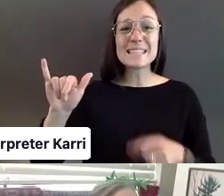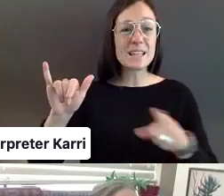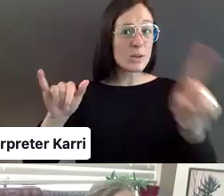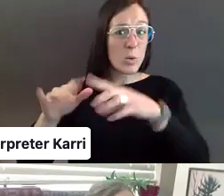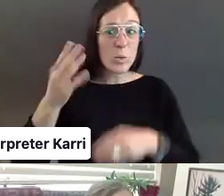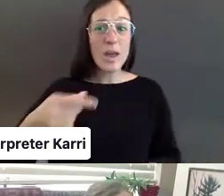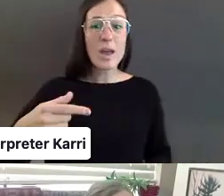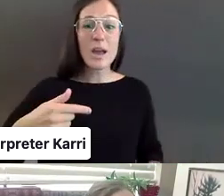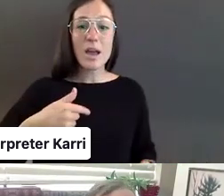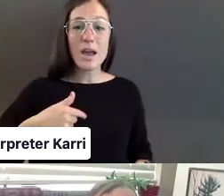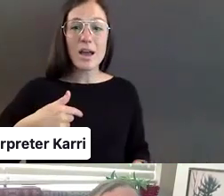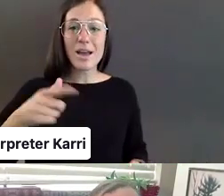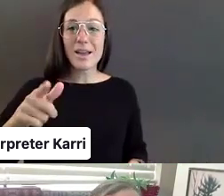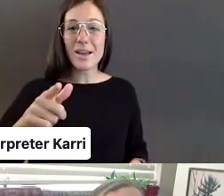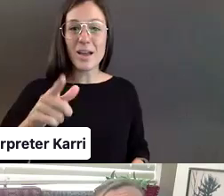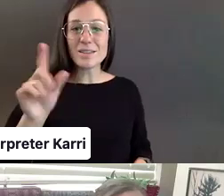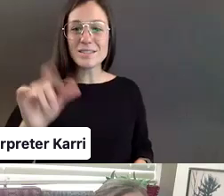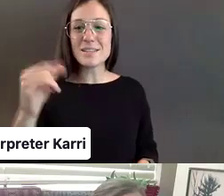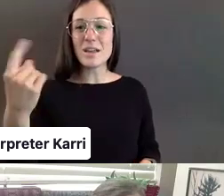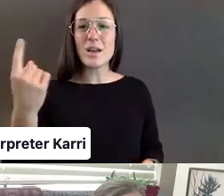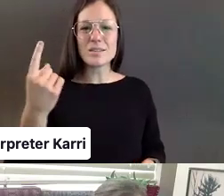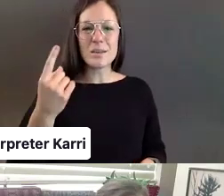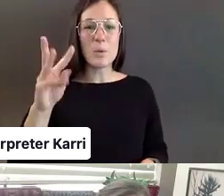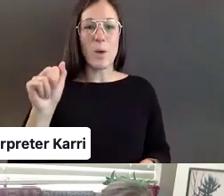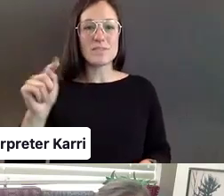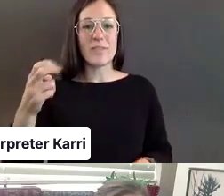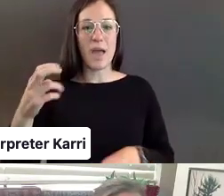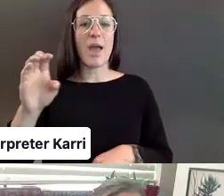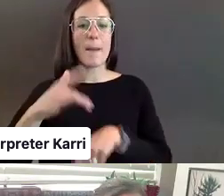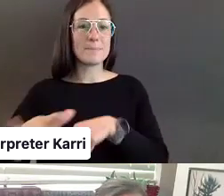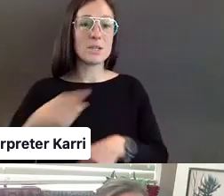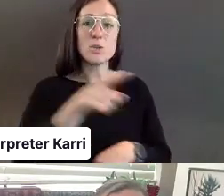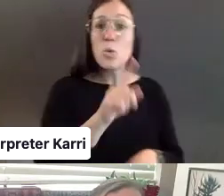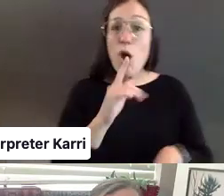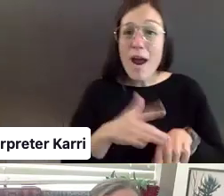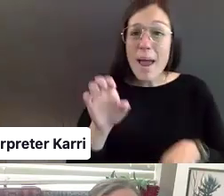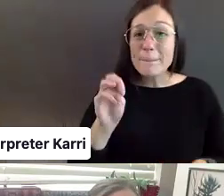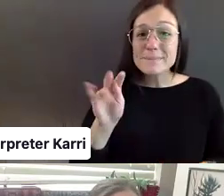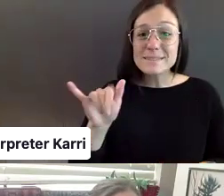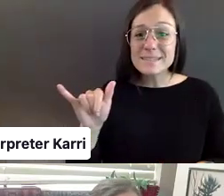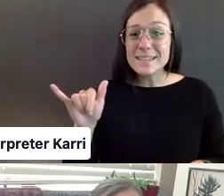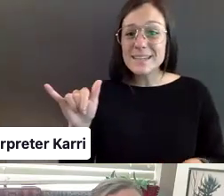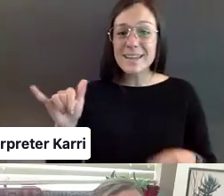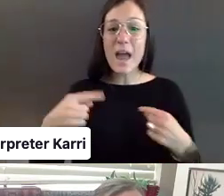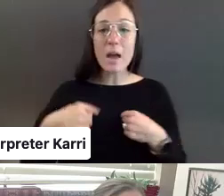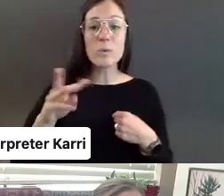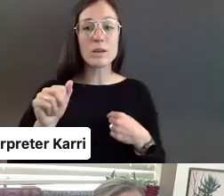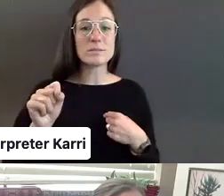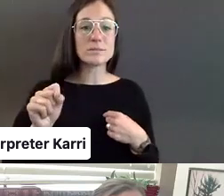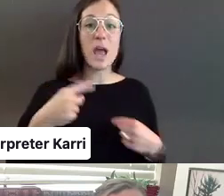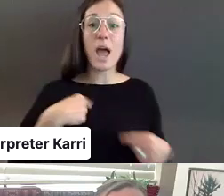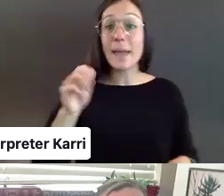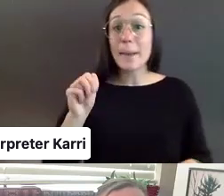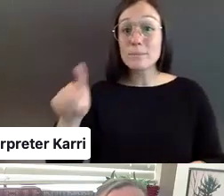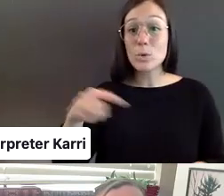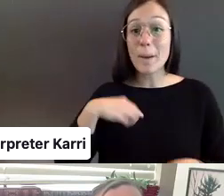I was the empty. The empty. You were the okay, cause I so was I'm the in empty. you are empty? I You are was the the empty. Yeah. So I am you. I am Yeah.